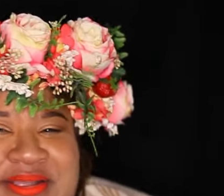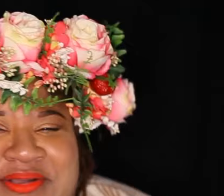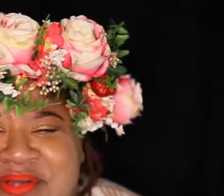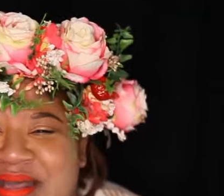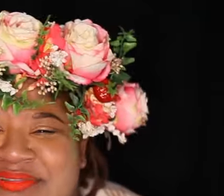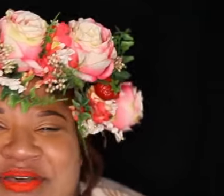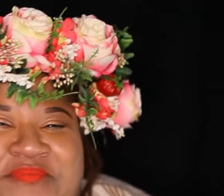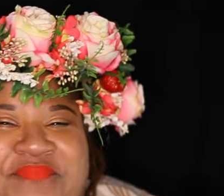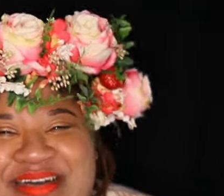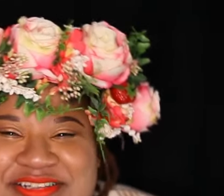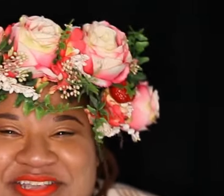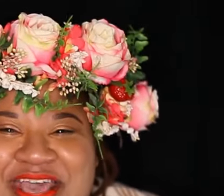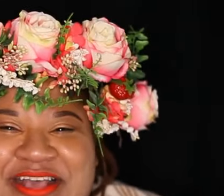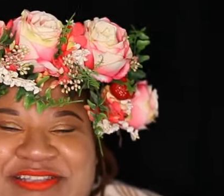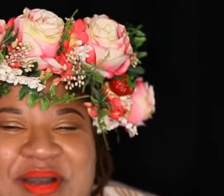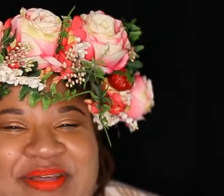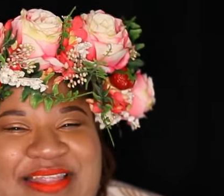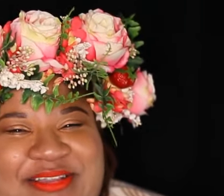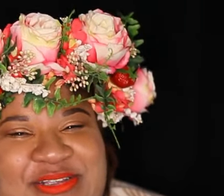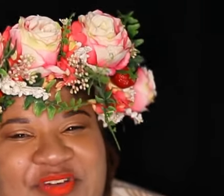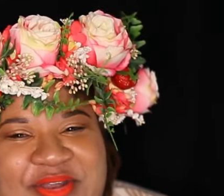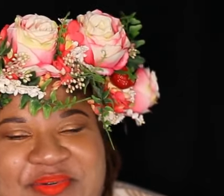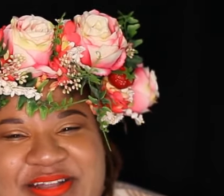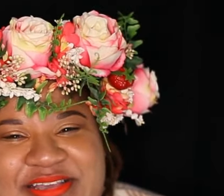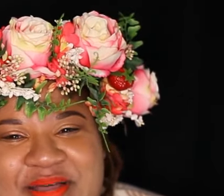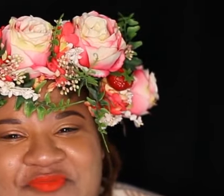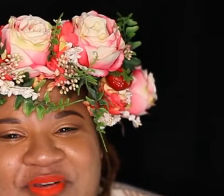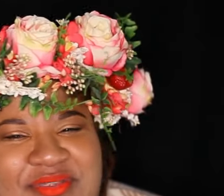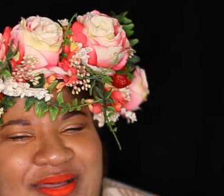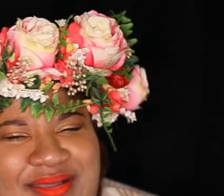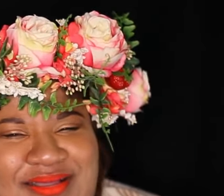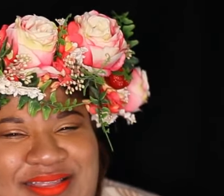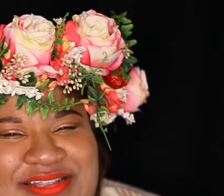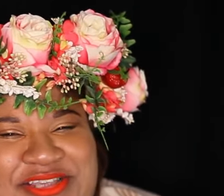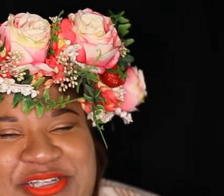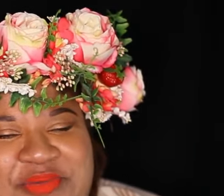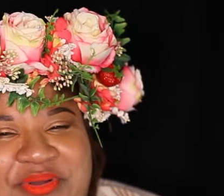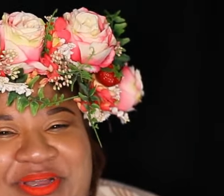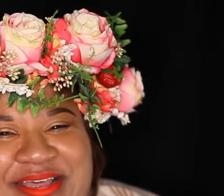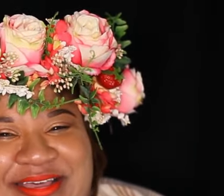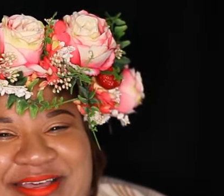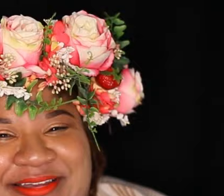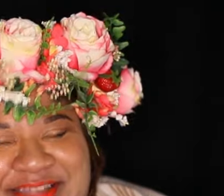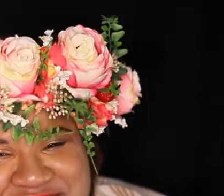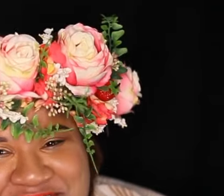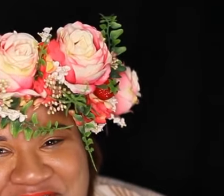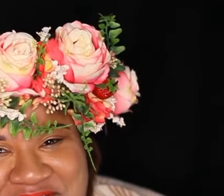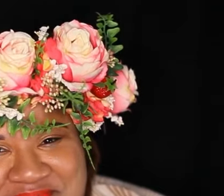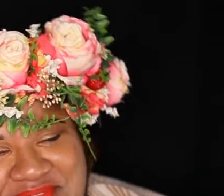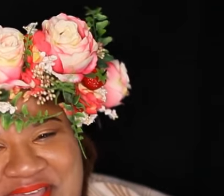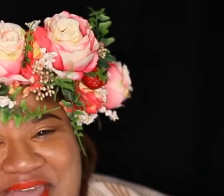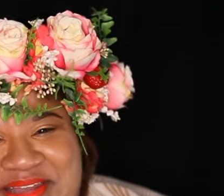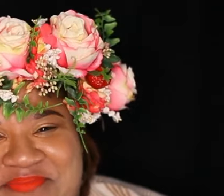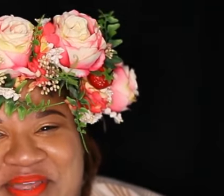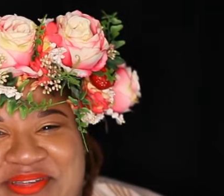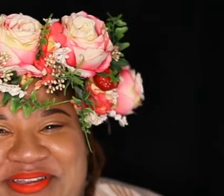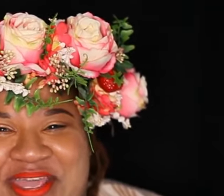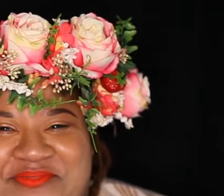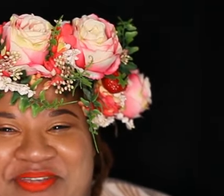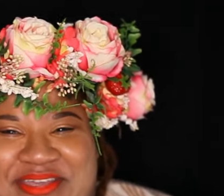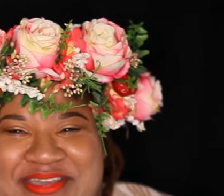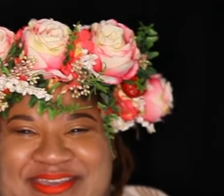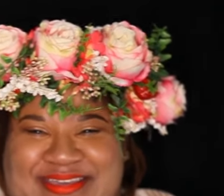my partner in crime so much. So I'm going to let those final words come from the insatiable, ooh, legendary, ooh, yes, Halle